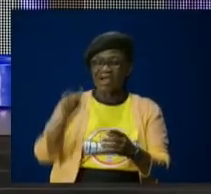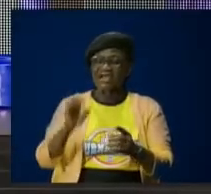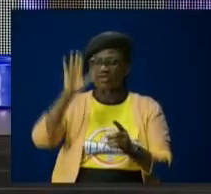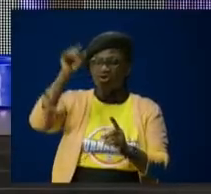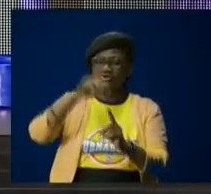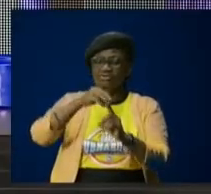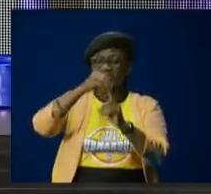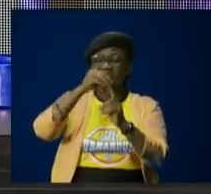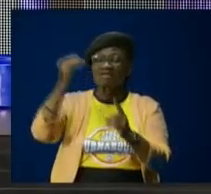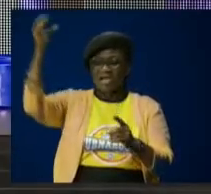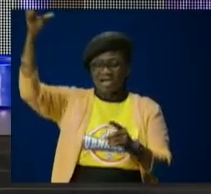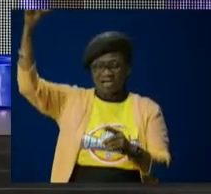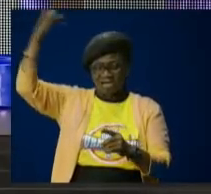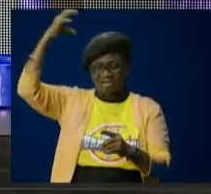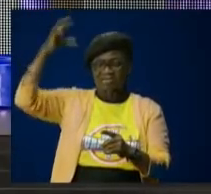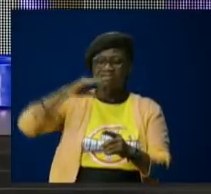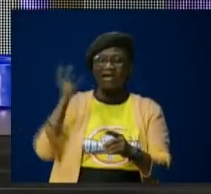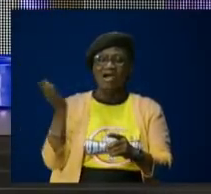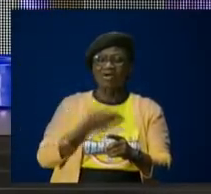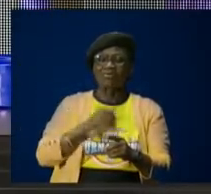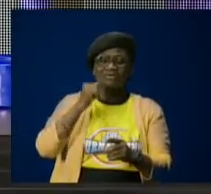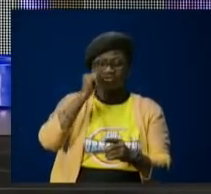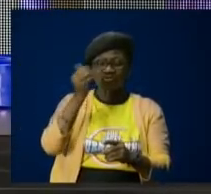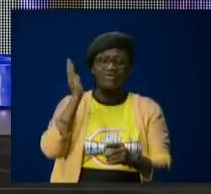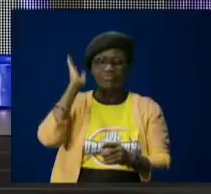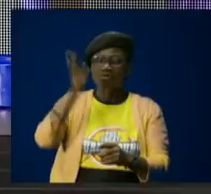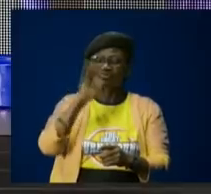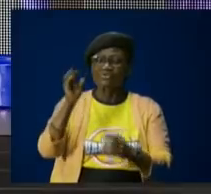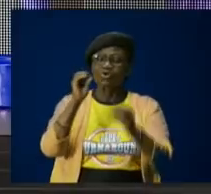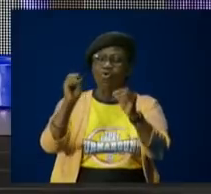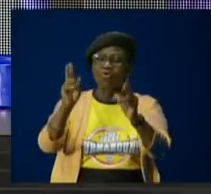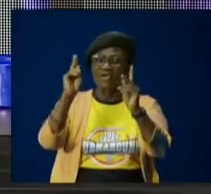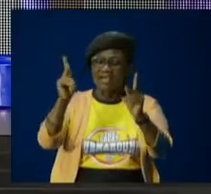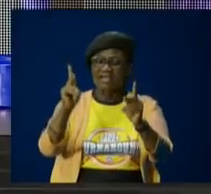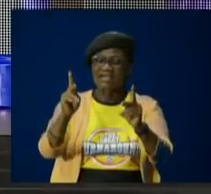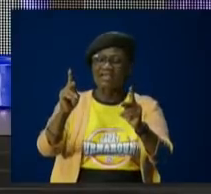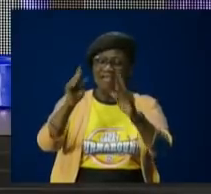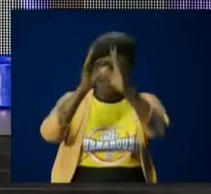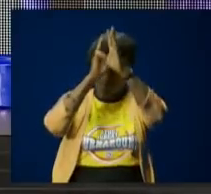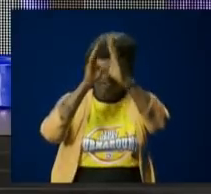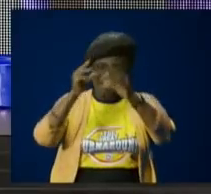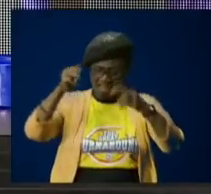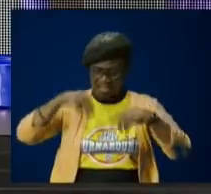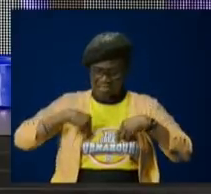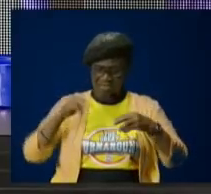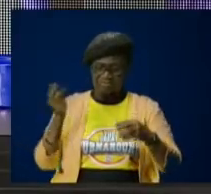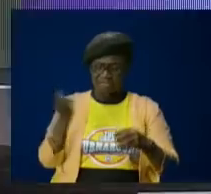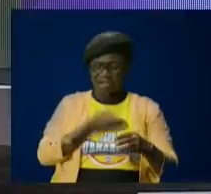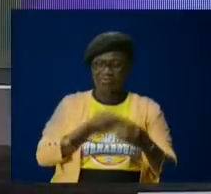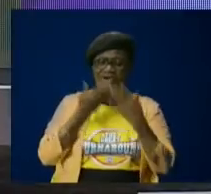grace, our tomorrow will be all right. Father, accept our thanks in Jesus' name.